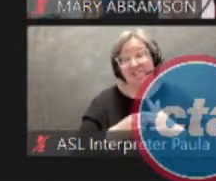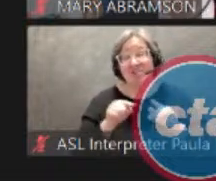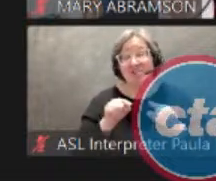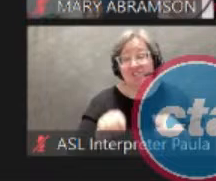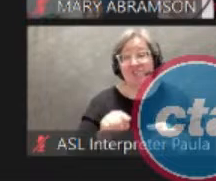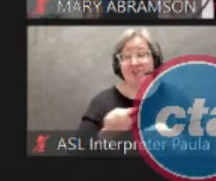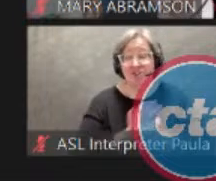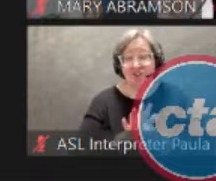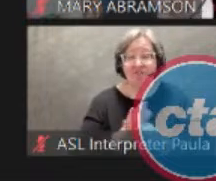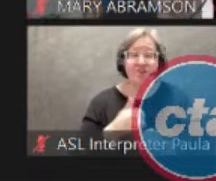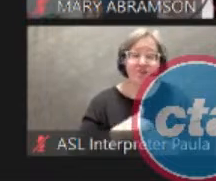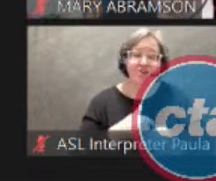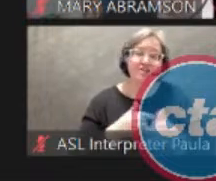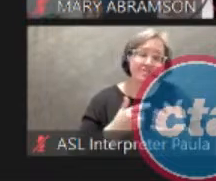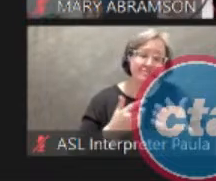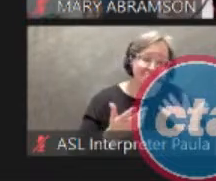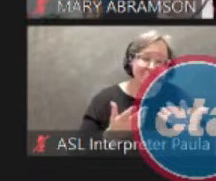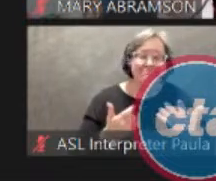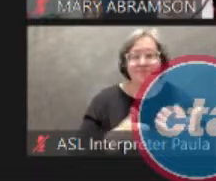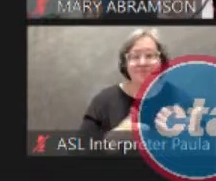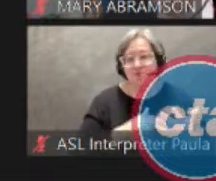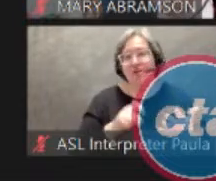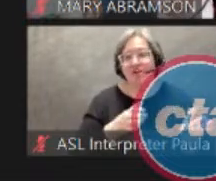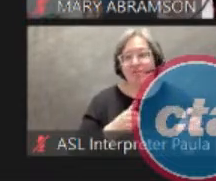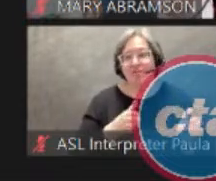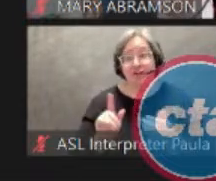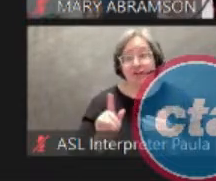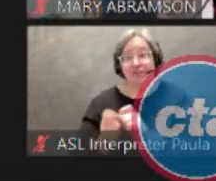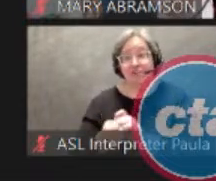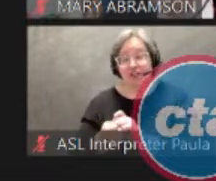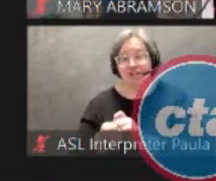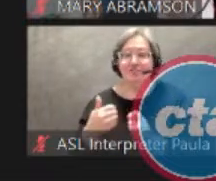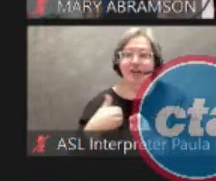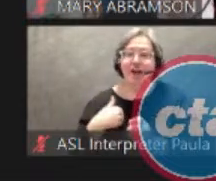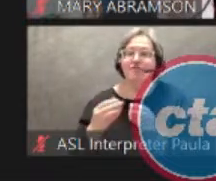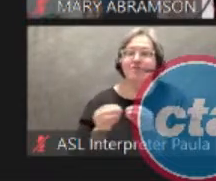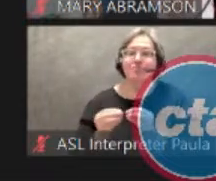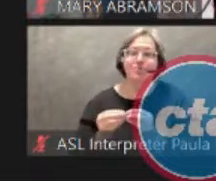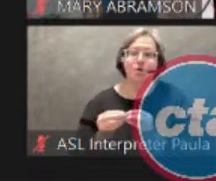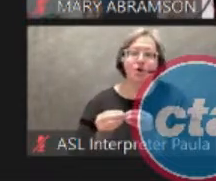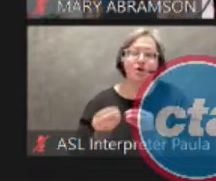we started working on this during COVID. So we did have to pivot a little bit and have a little bit more